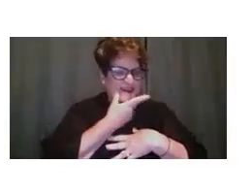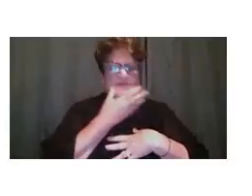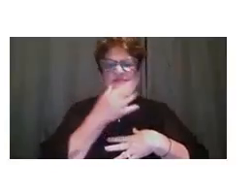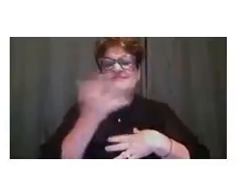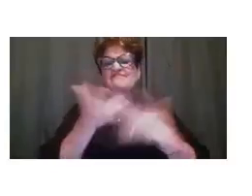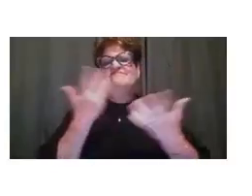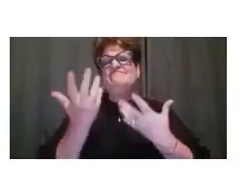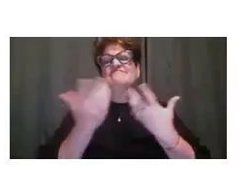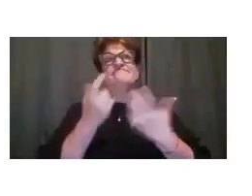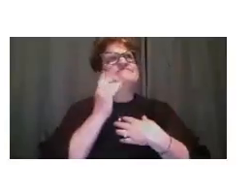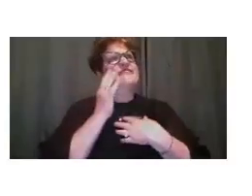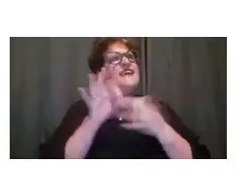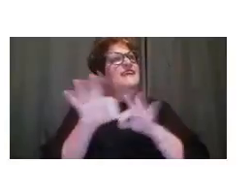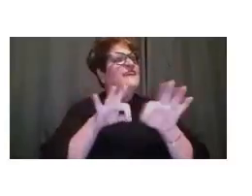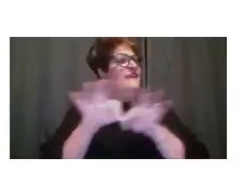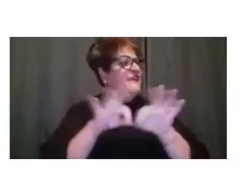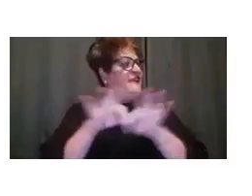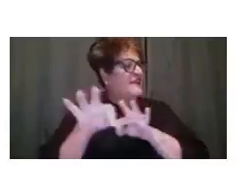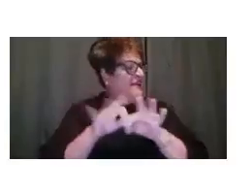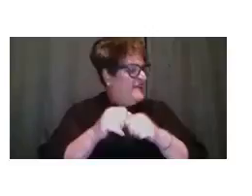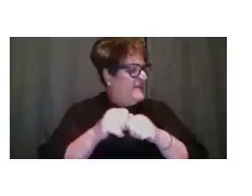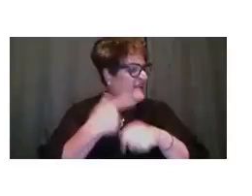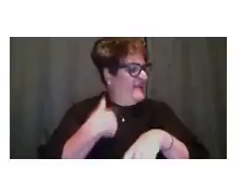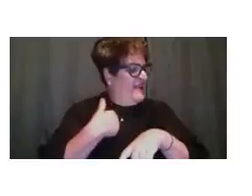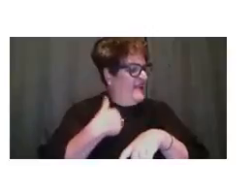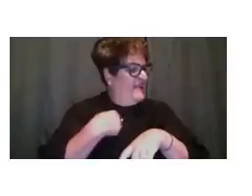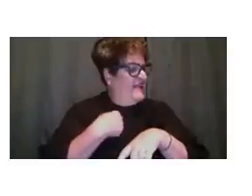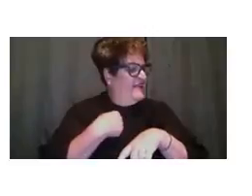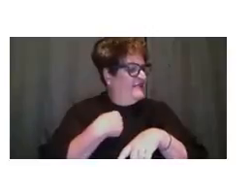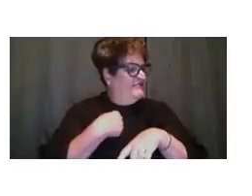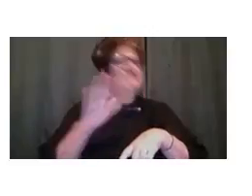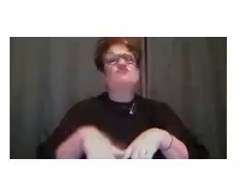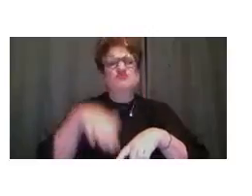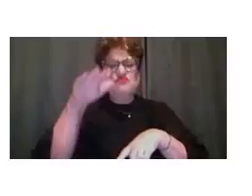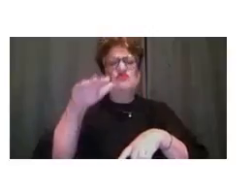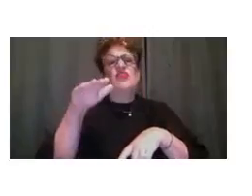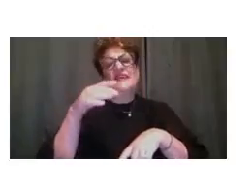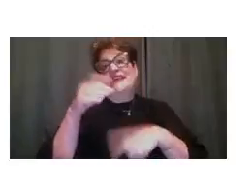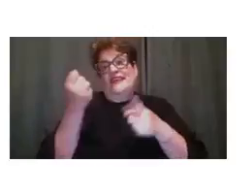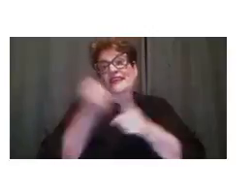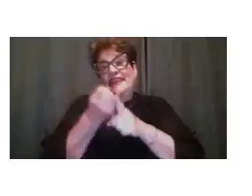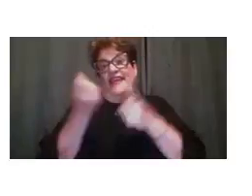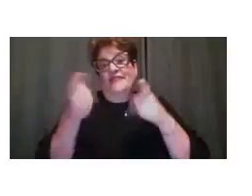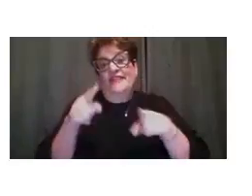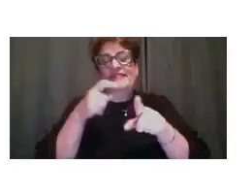this, when I fell in love, you have